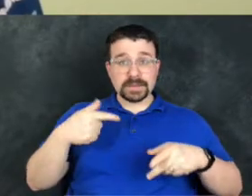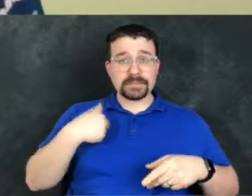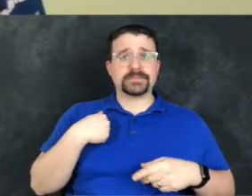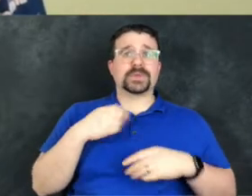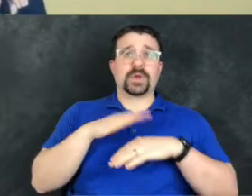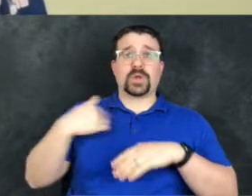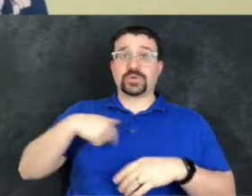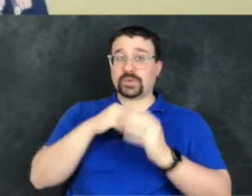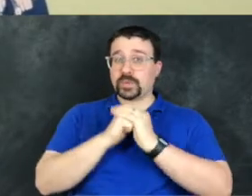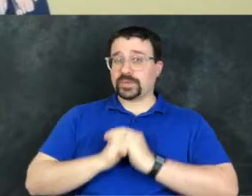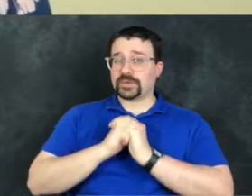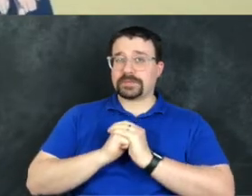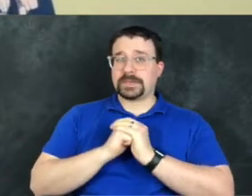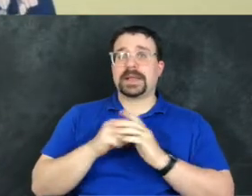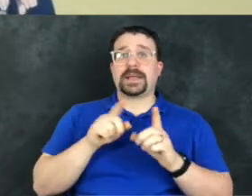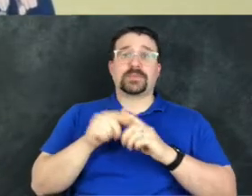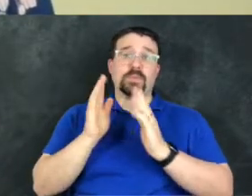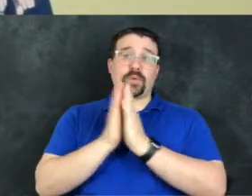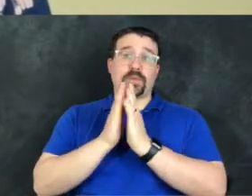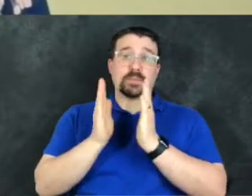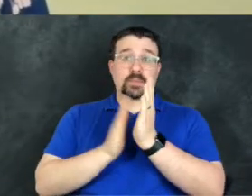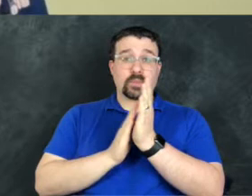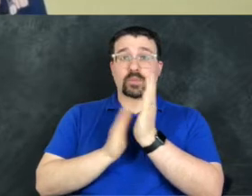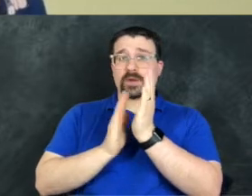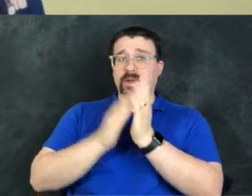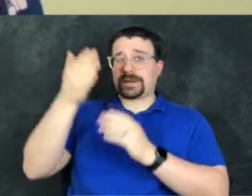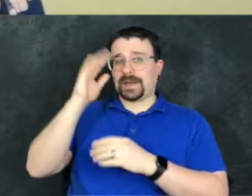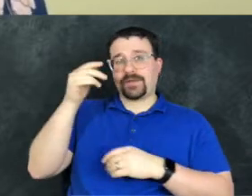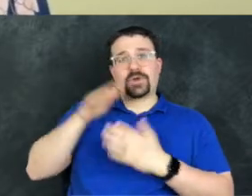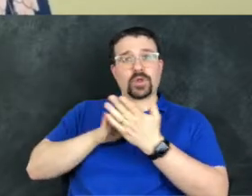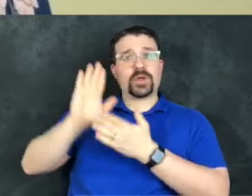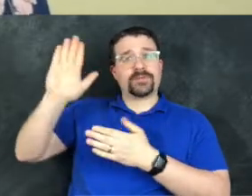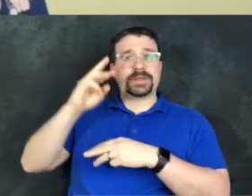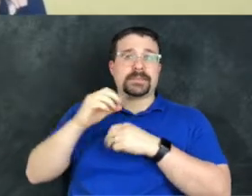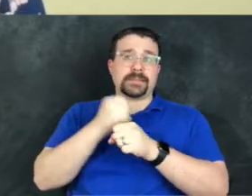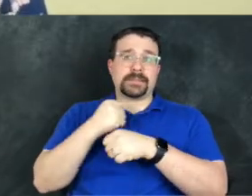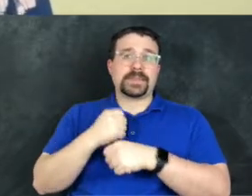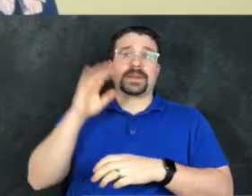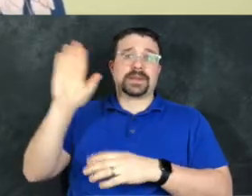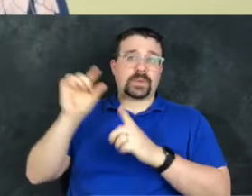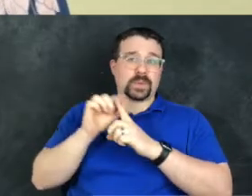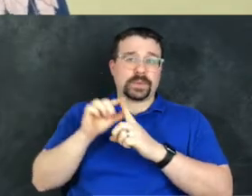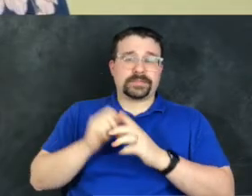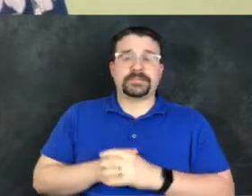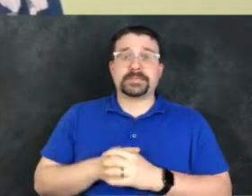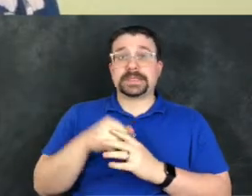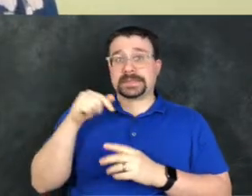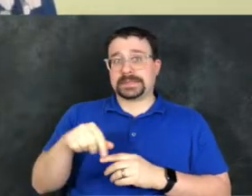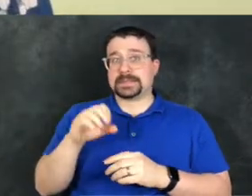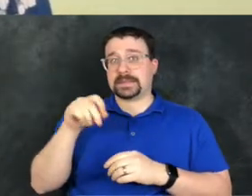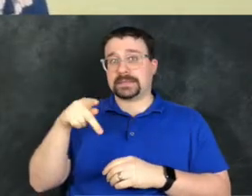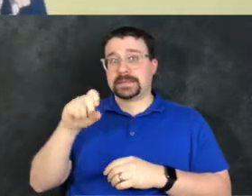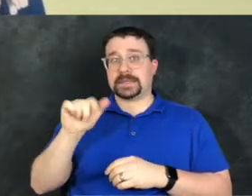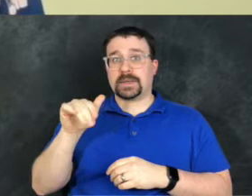Please allow me to call us to worship as we praise God for the glory of God's creation and word.